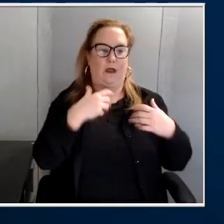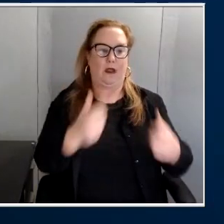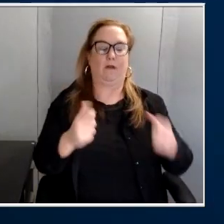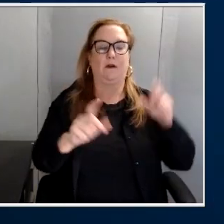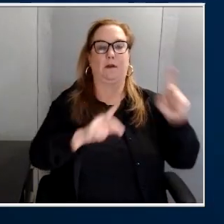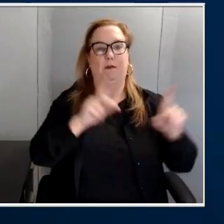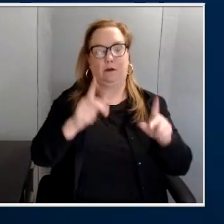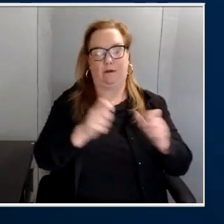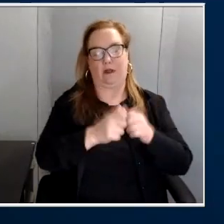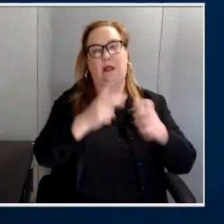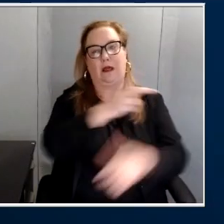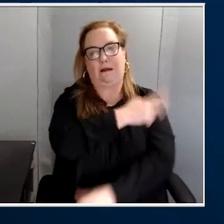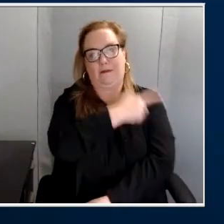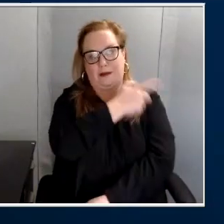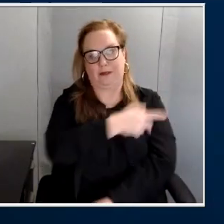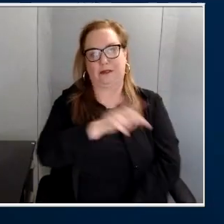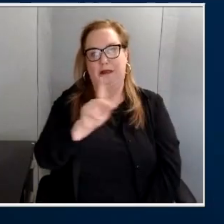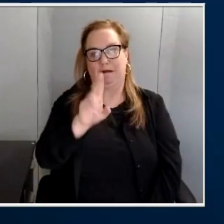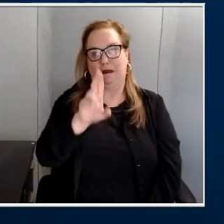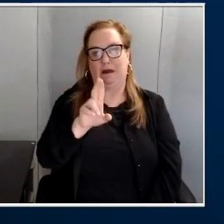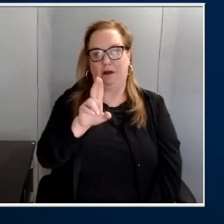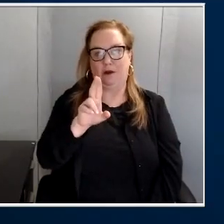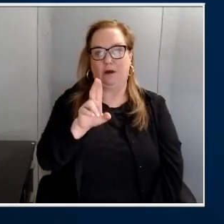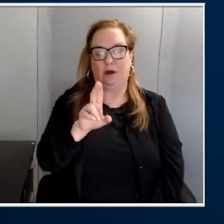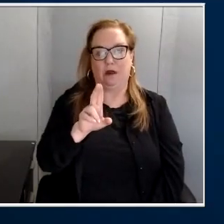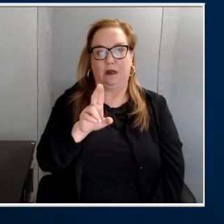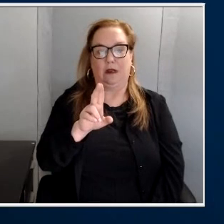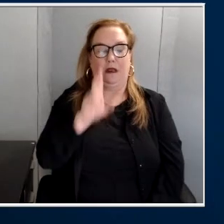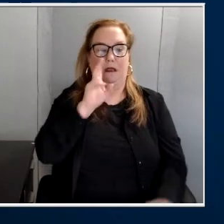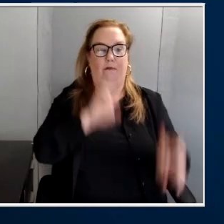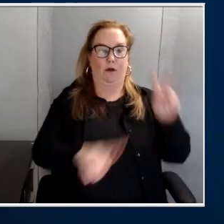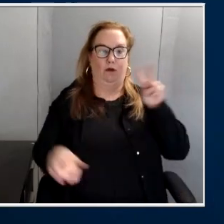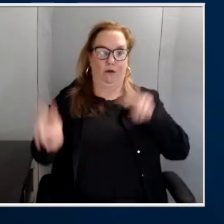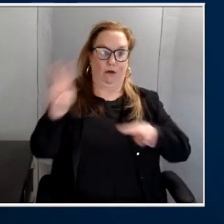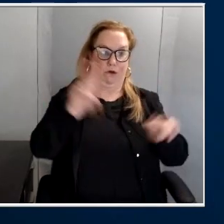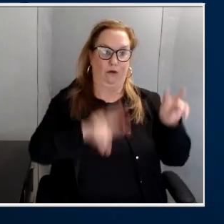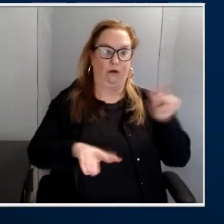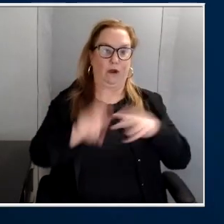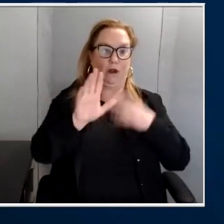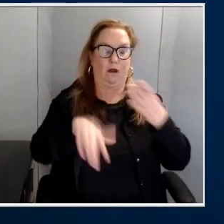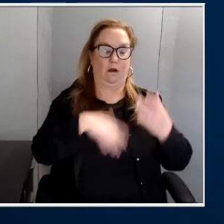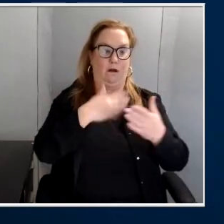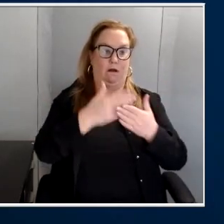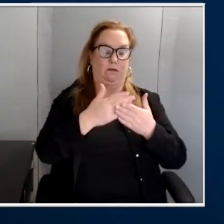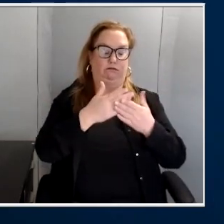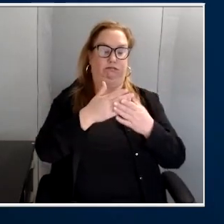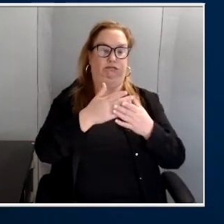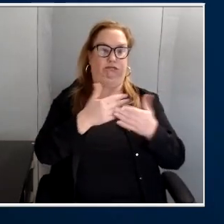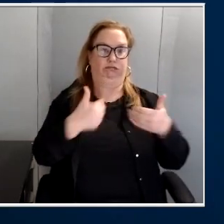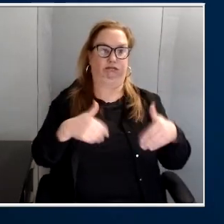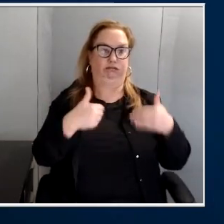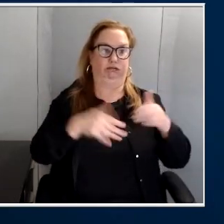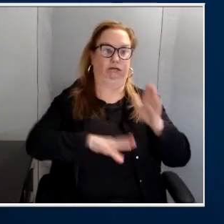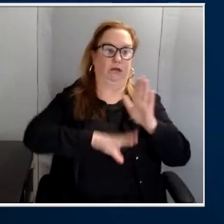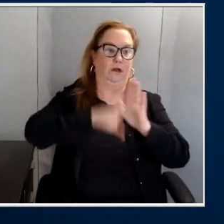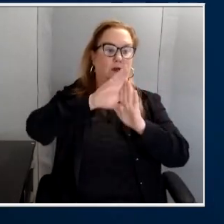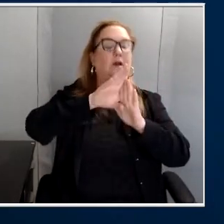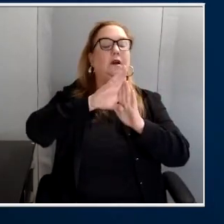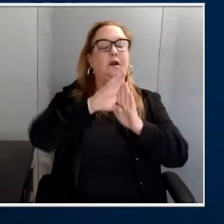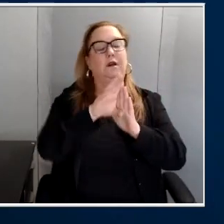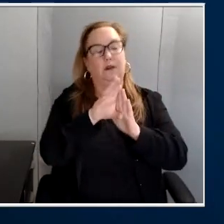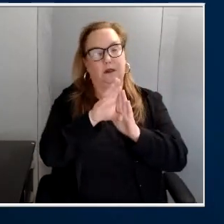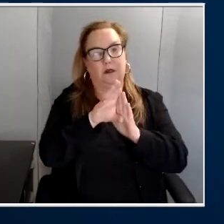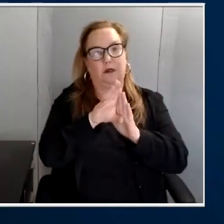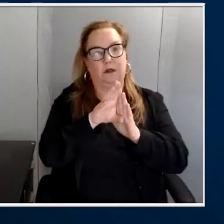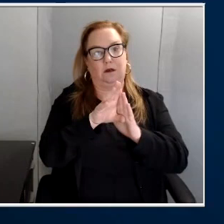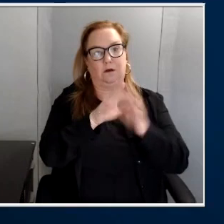of patients here in the hospital, and really, if you step back and look at it, it's a fairly significant surge relative to where we have been